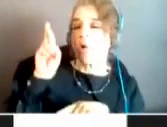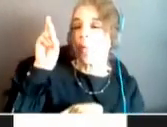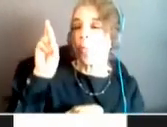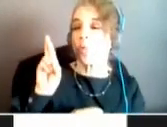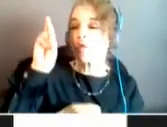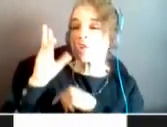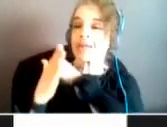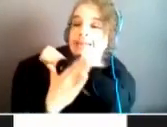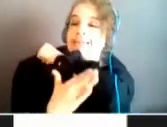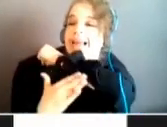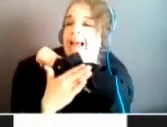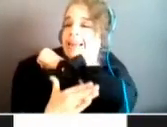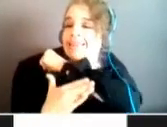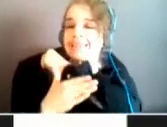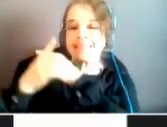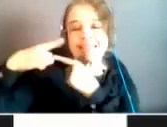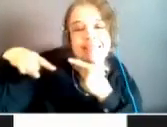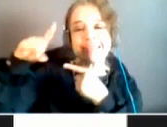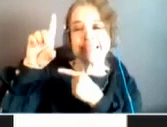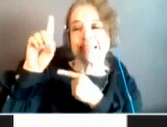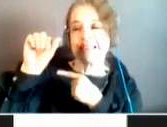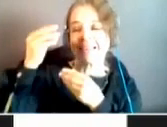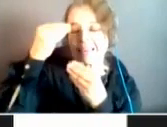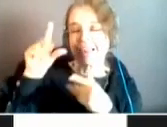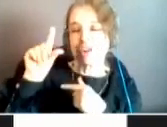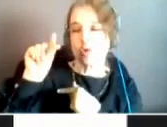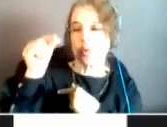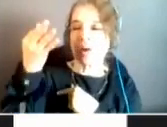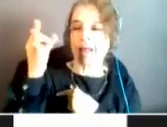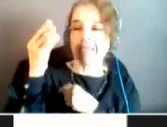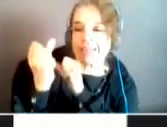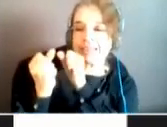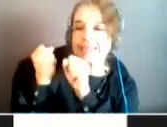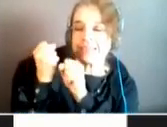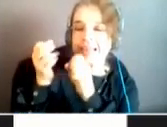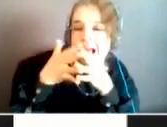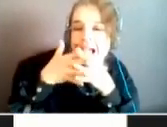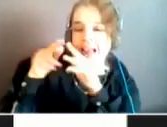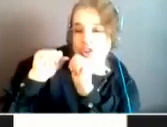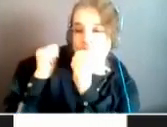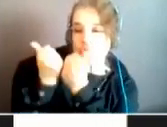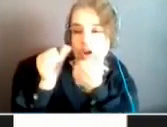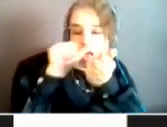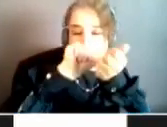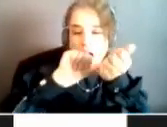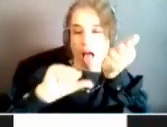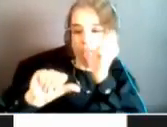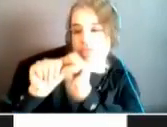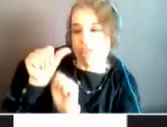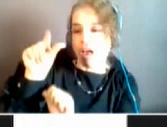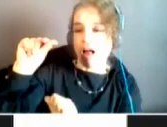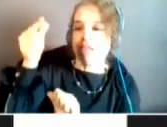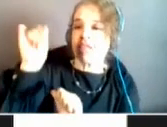Riverside County. These are data from 2019, according to the American Association of Suicidology.